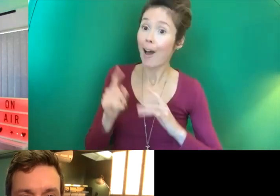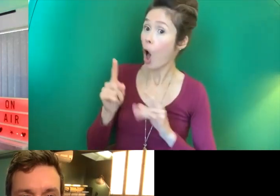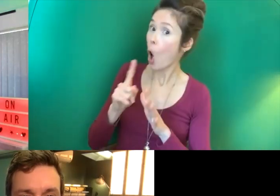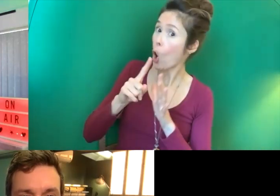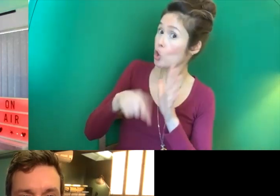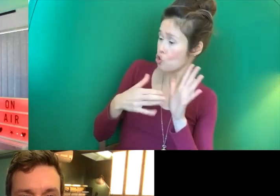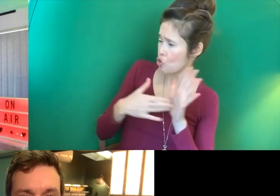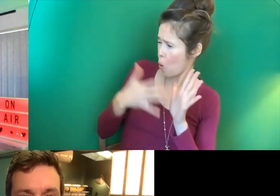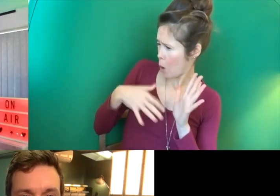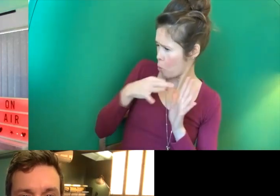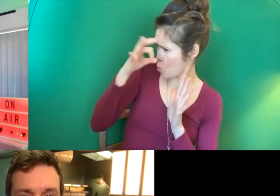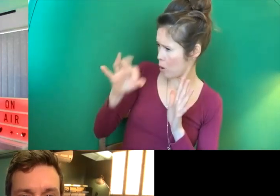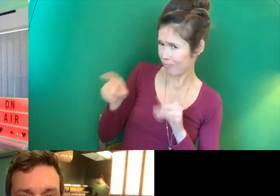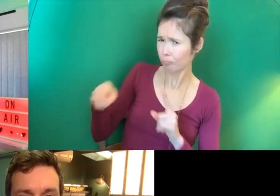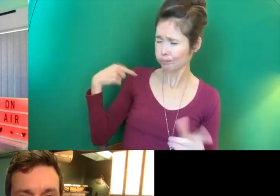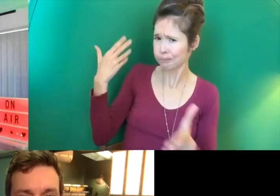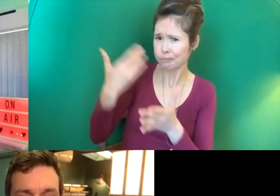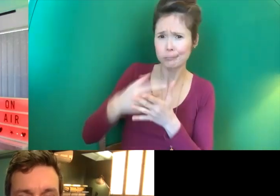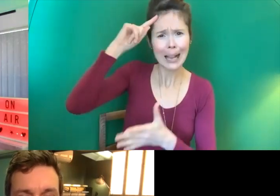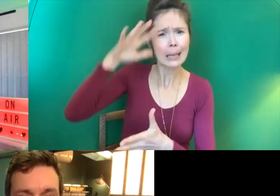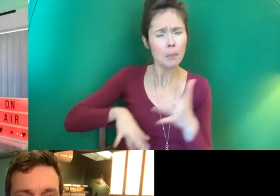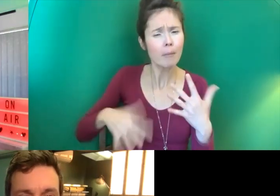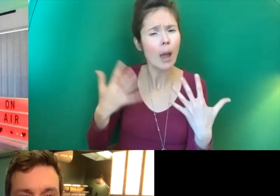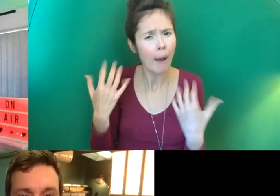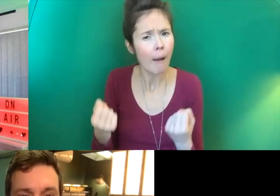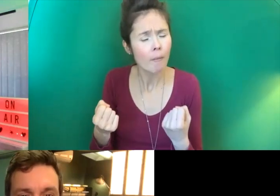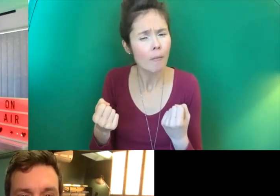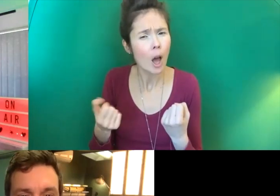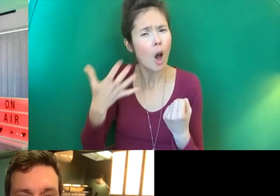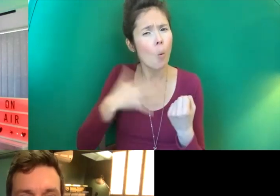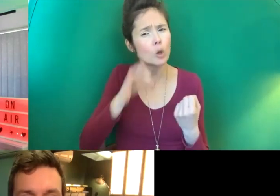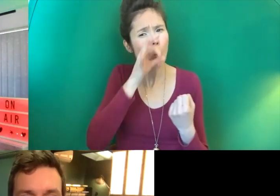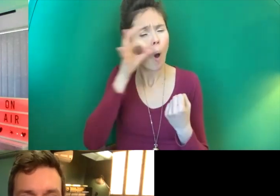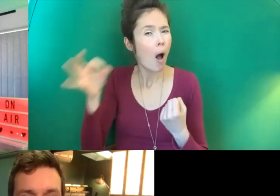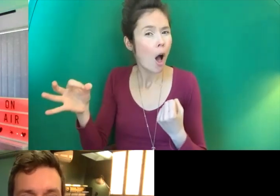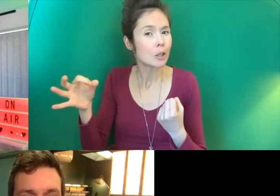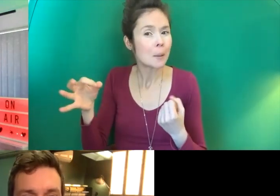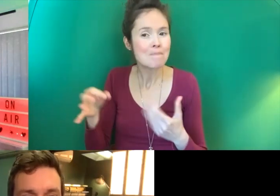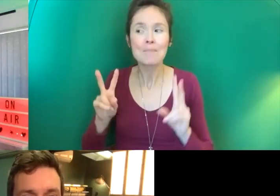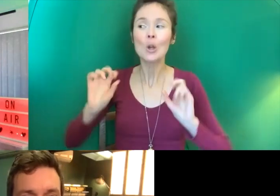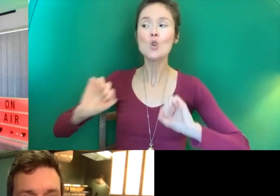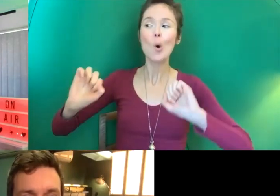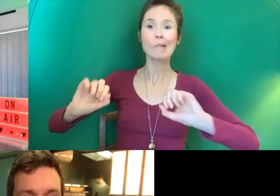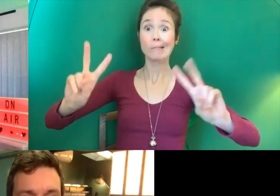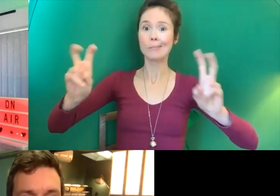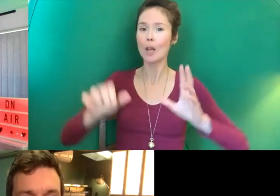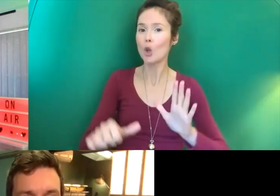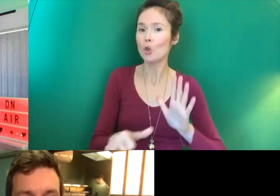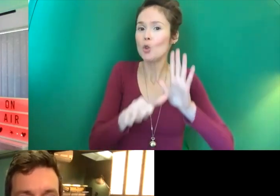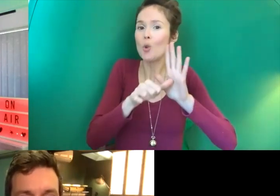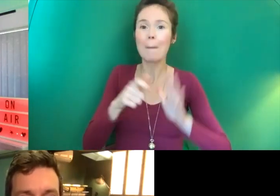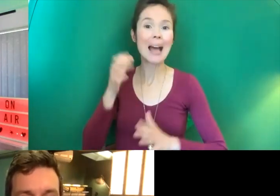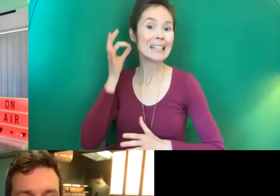from your experience, if there was any sort of top tips for anybody that's listening